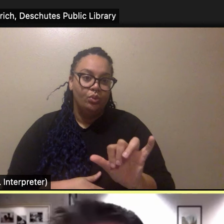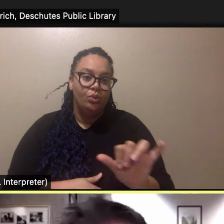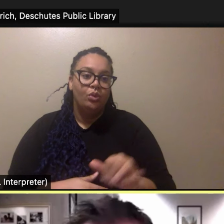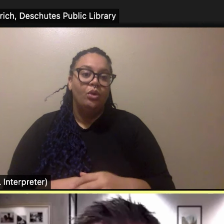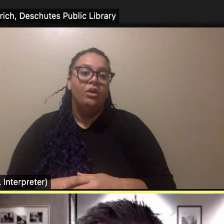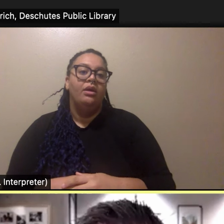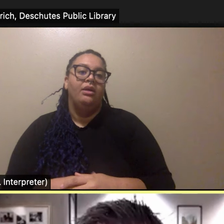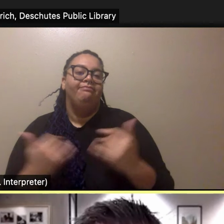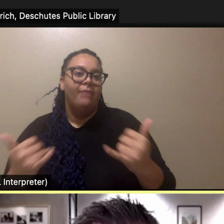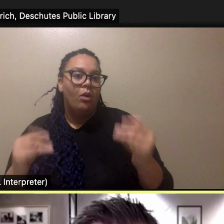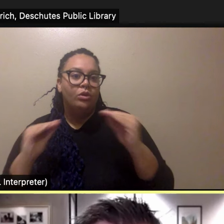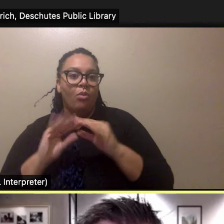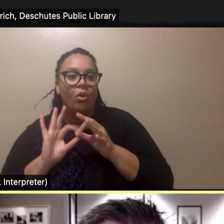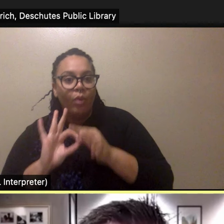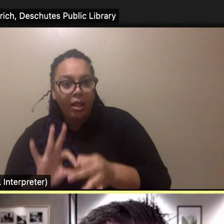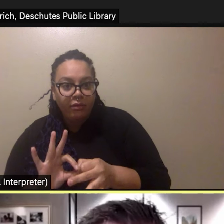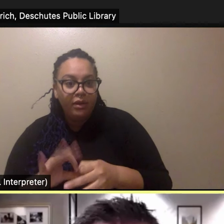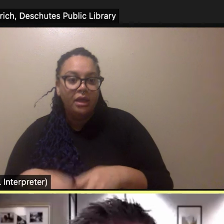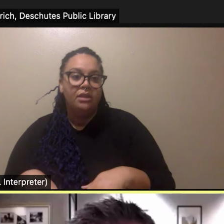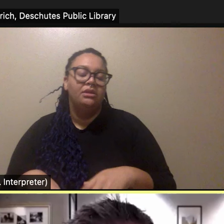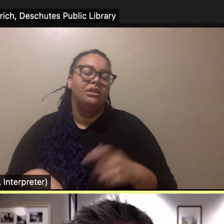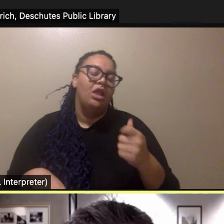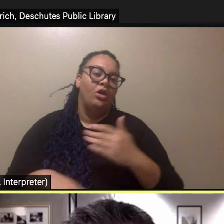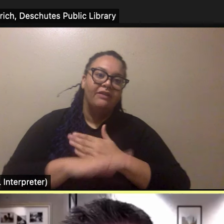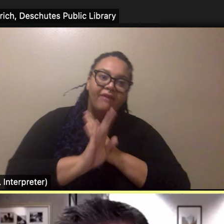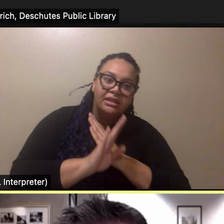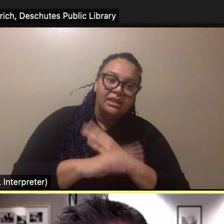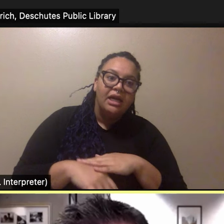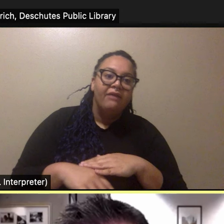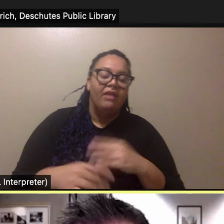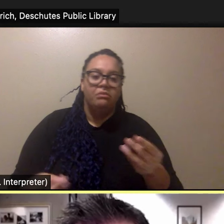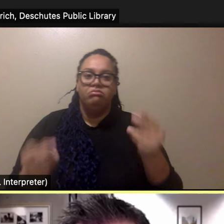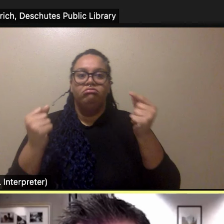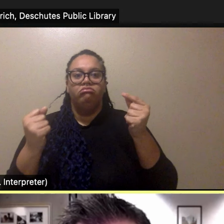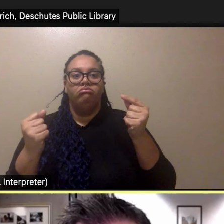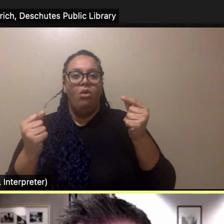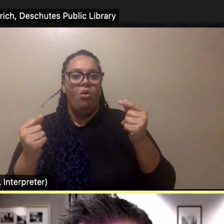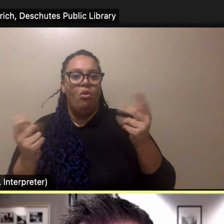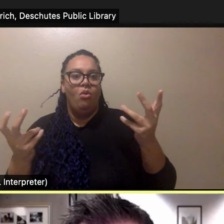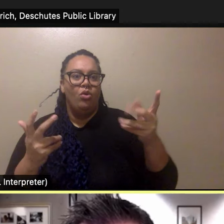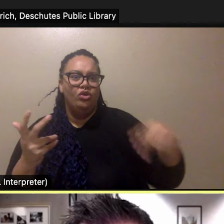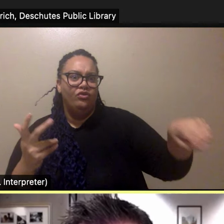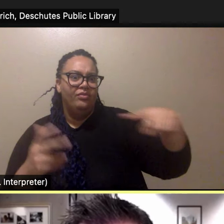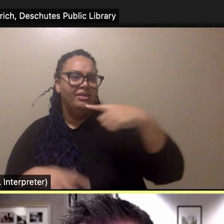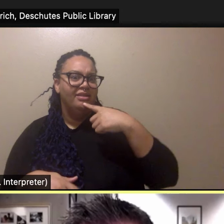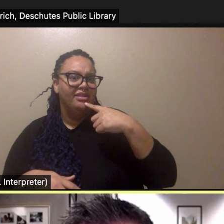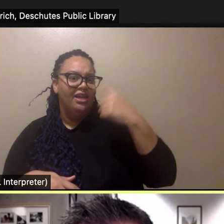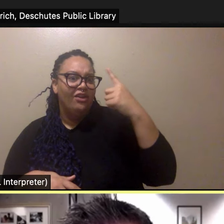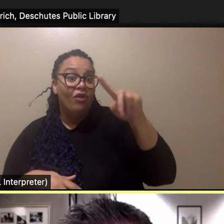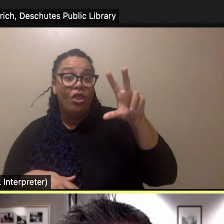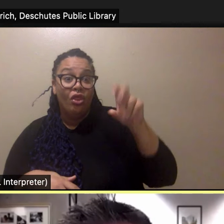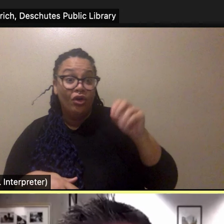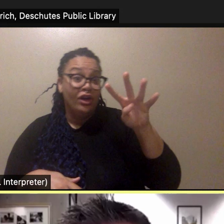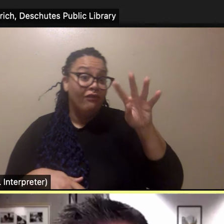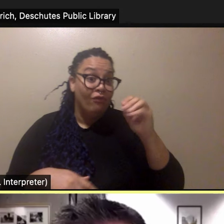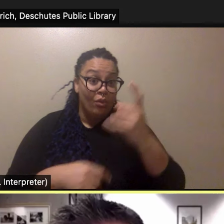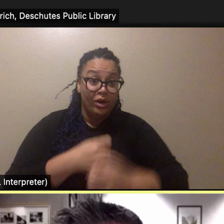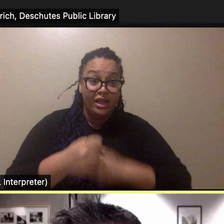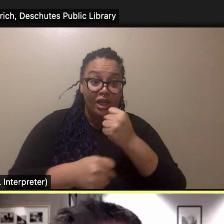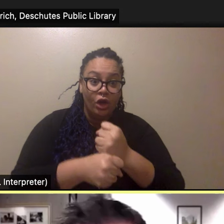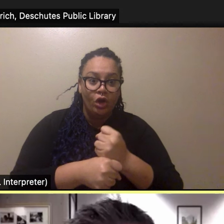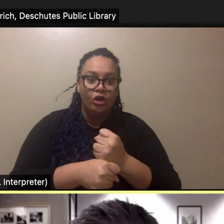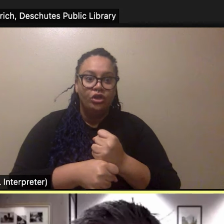more relevant, but also put them on the defense a little bit. You know, suddenly the things they've been saying for about 30 or 40 years are